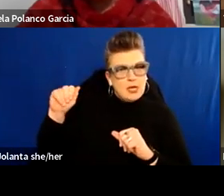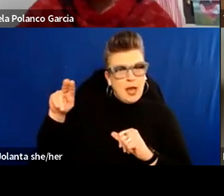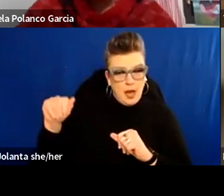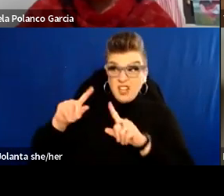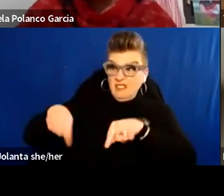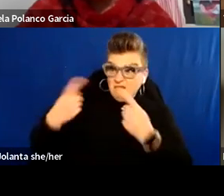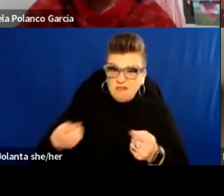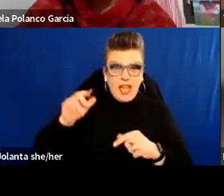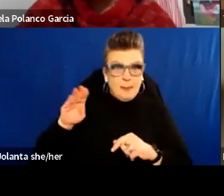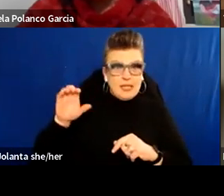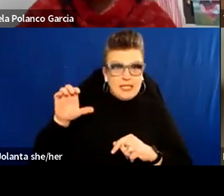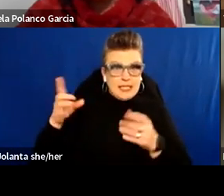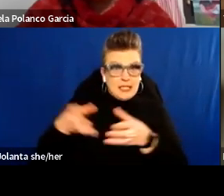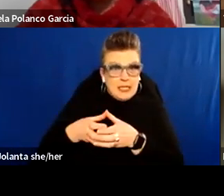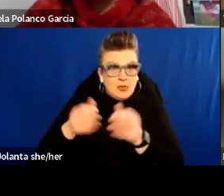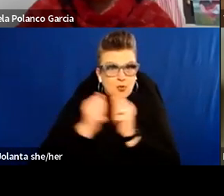together